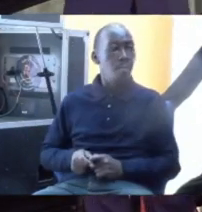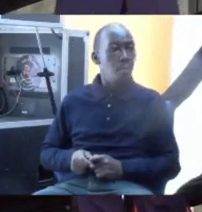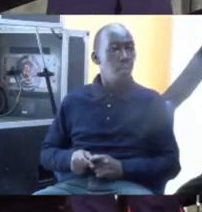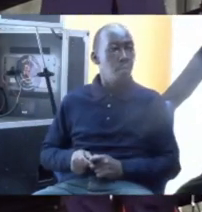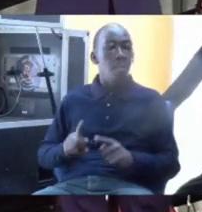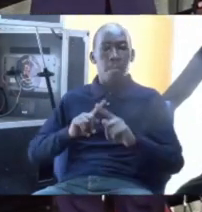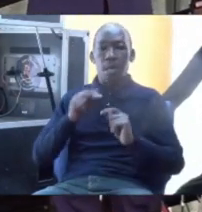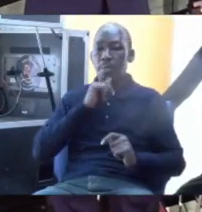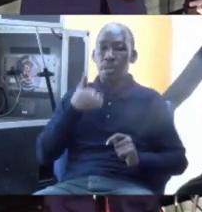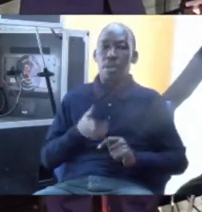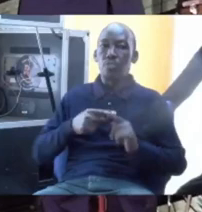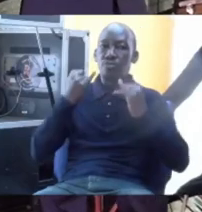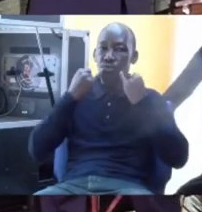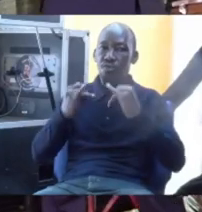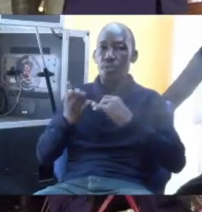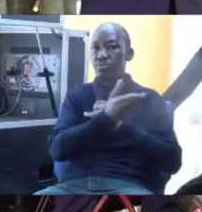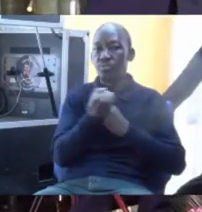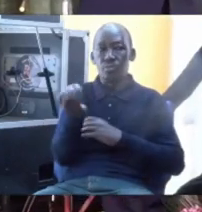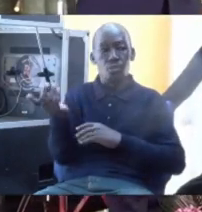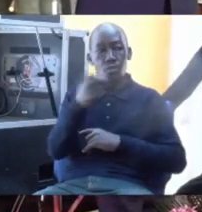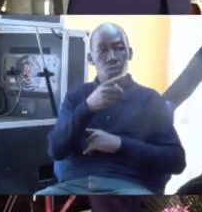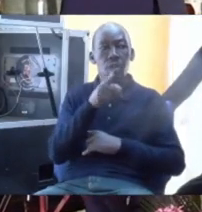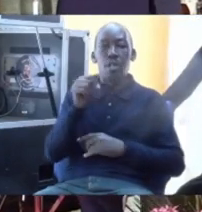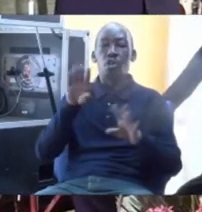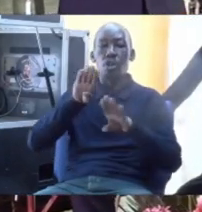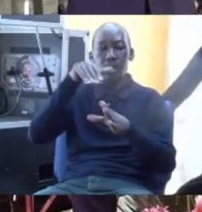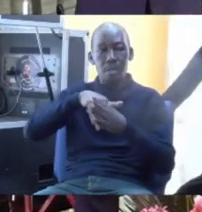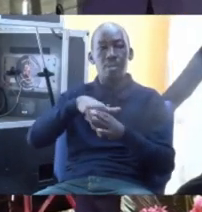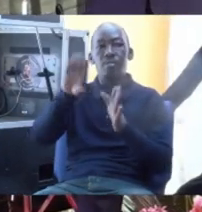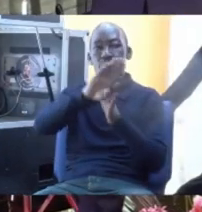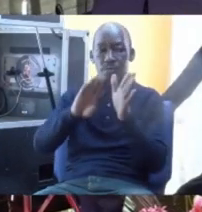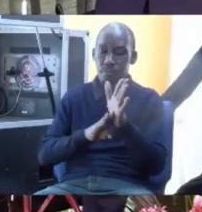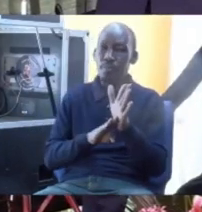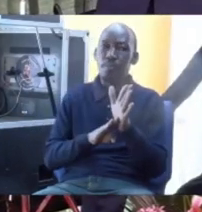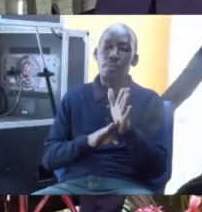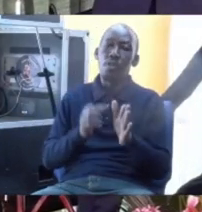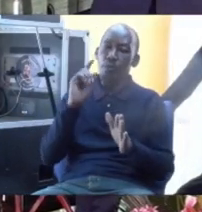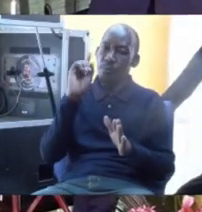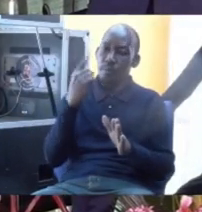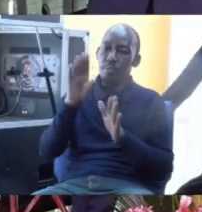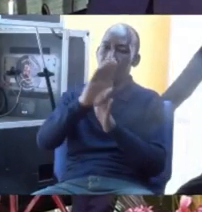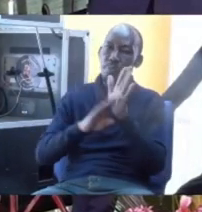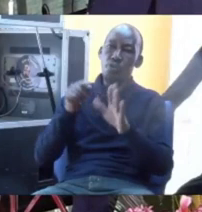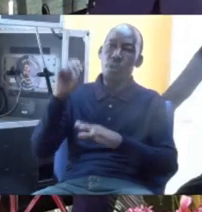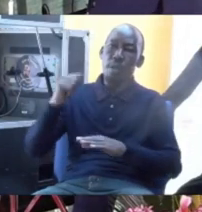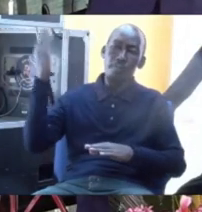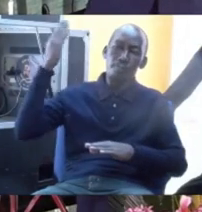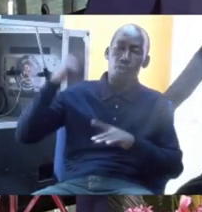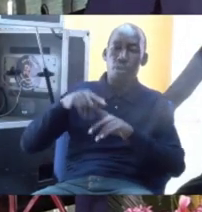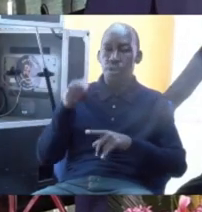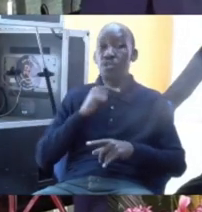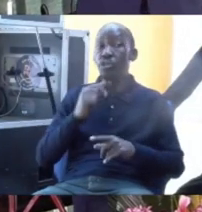But I'm here to inform you, it is from Scripture. So preachers, you can preach on this. It's also a